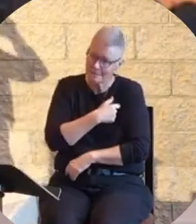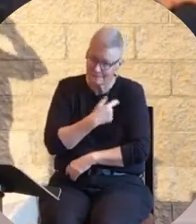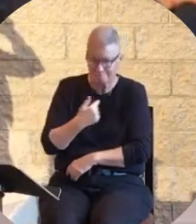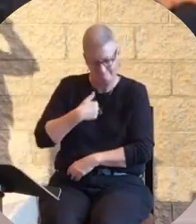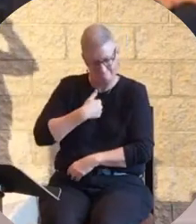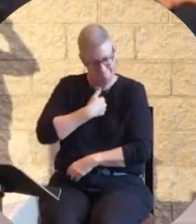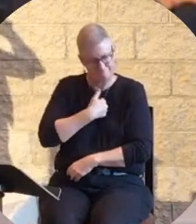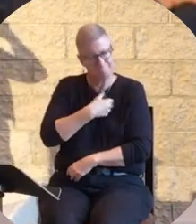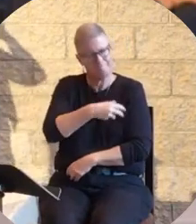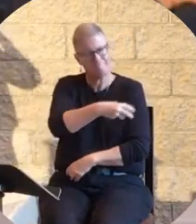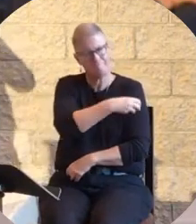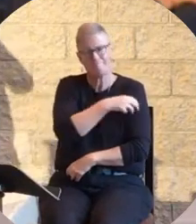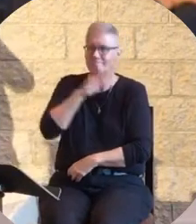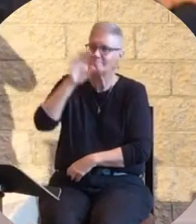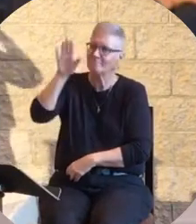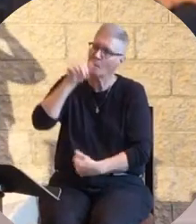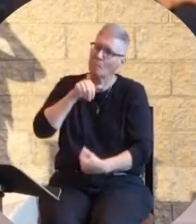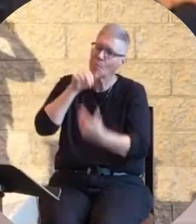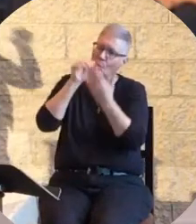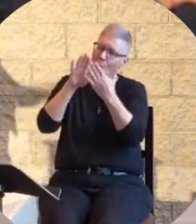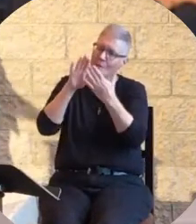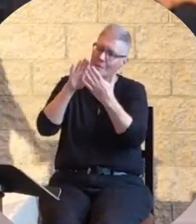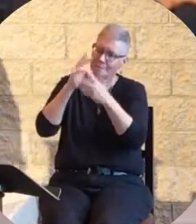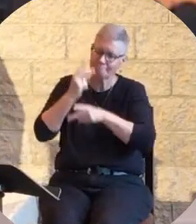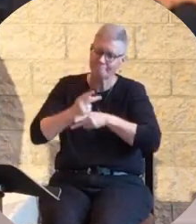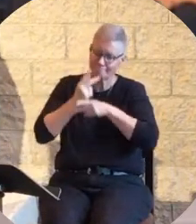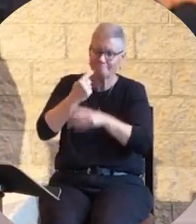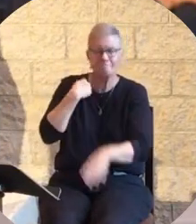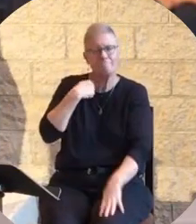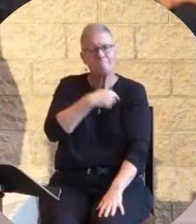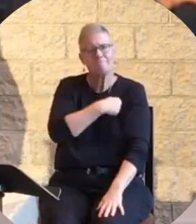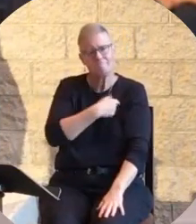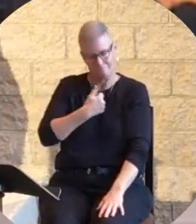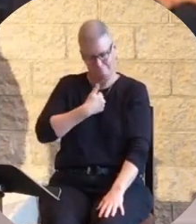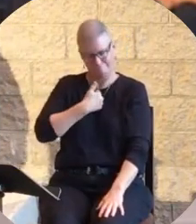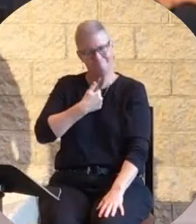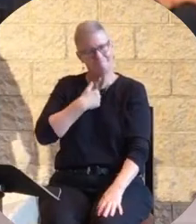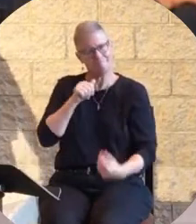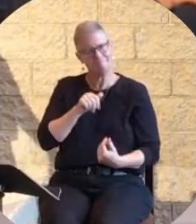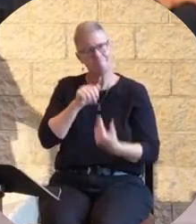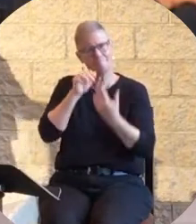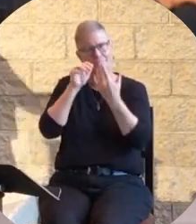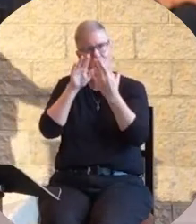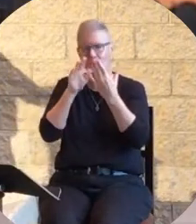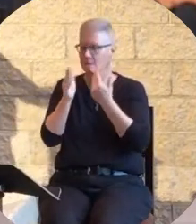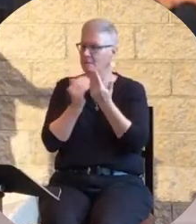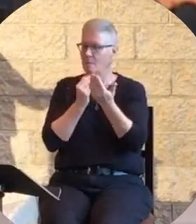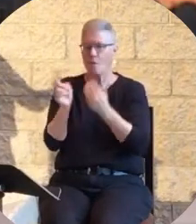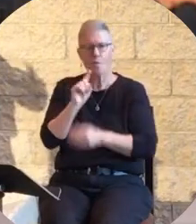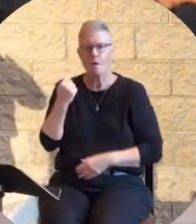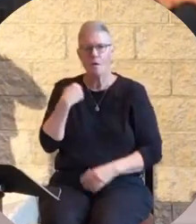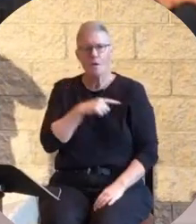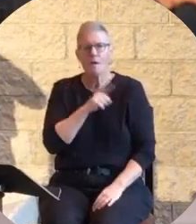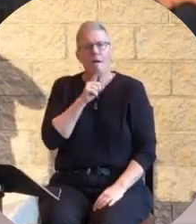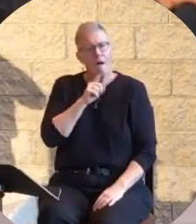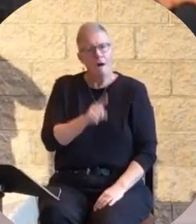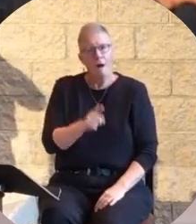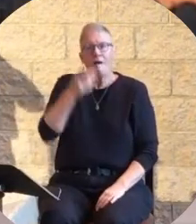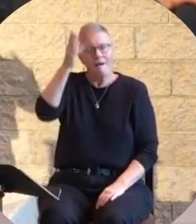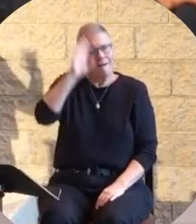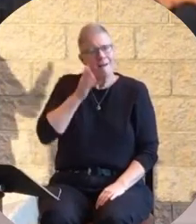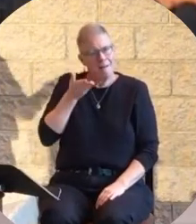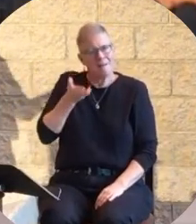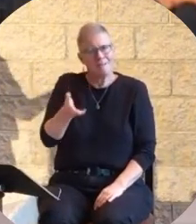The presence of God watches over us. I am presence. Wherever we are, God